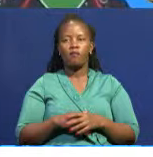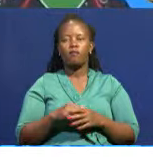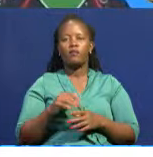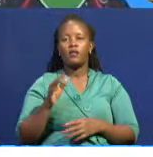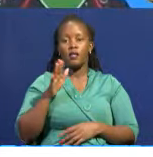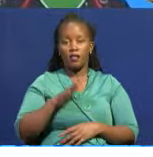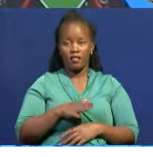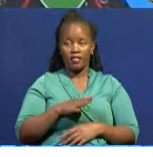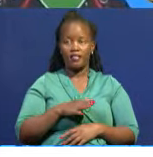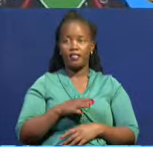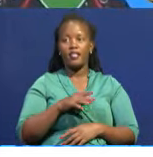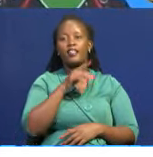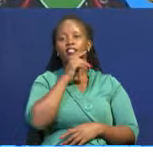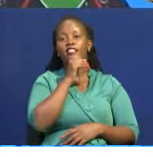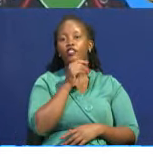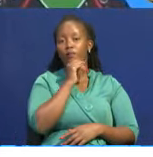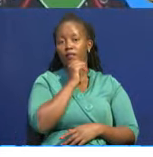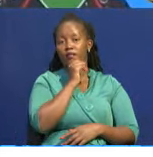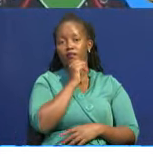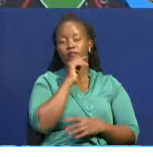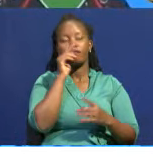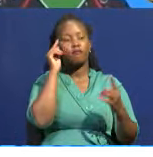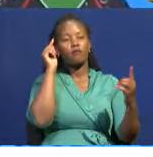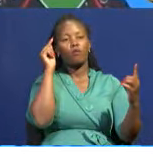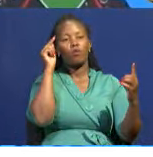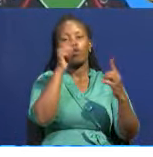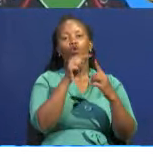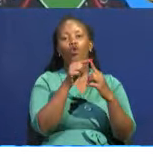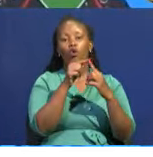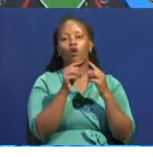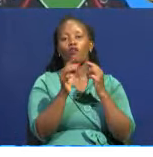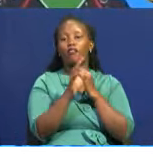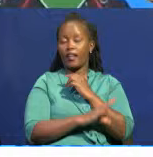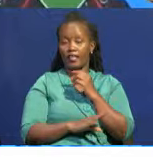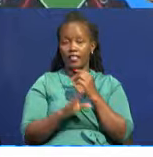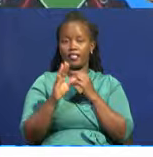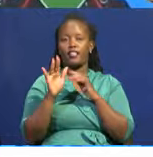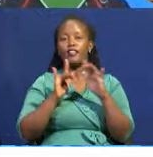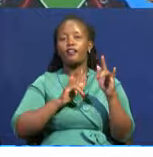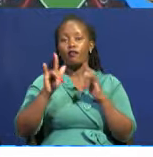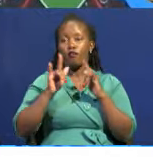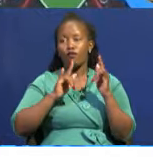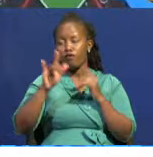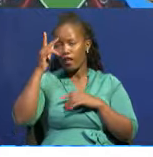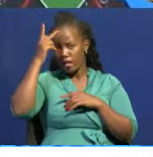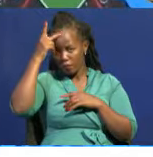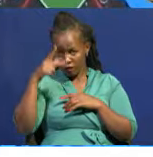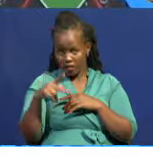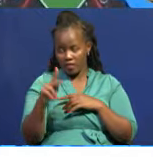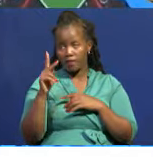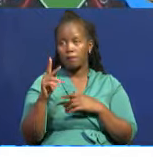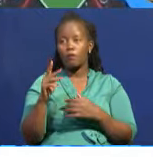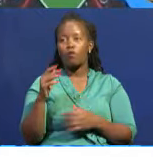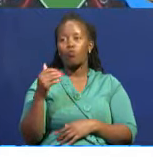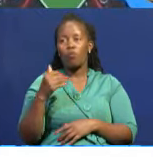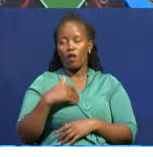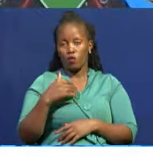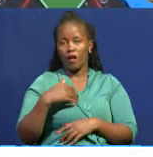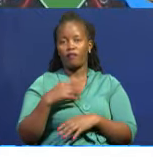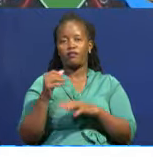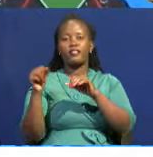Ladies and gentlemen, the ultimate goal of a country's foreign policy is to provide a blueprint and a